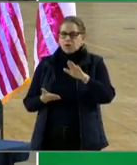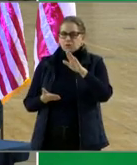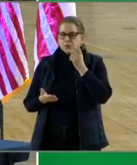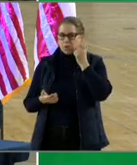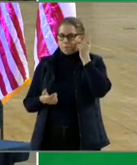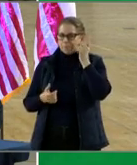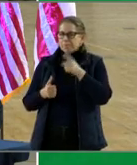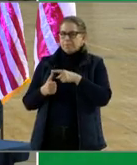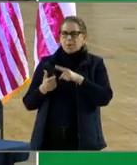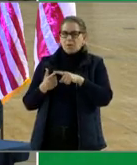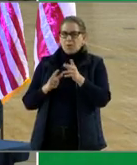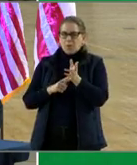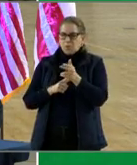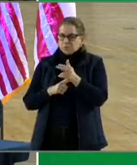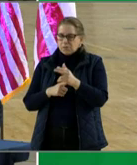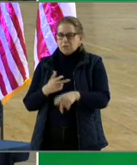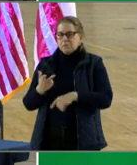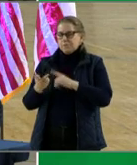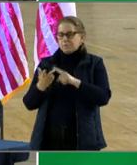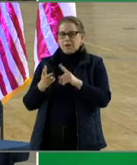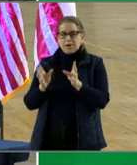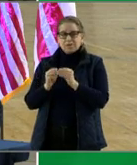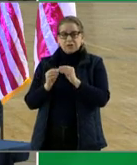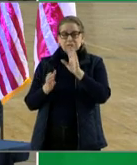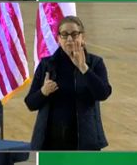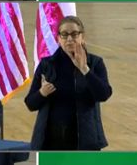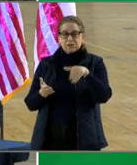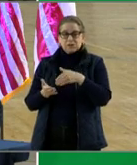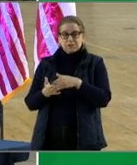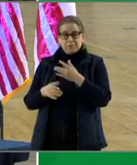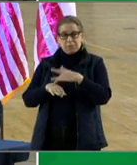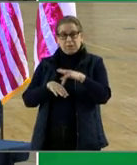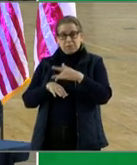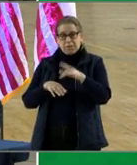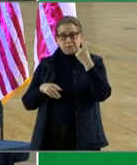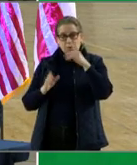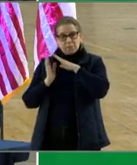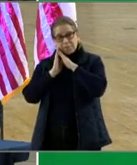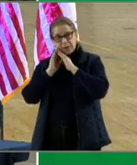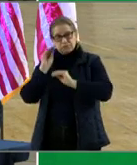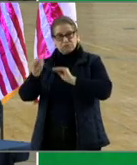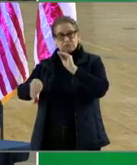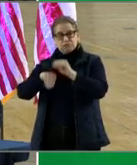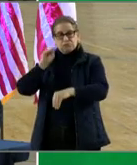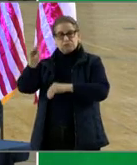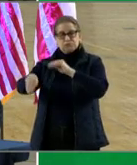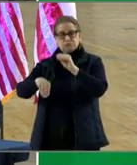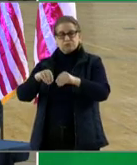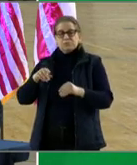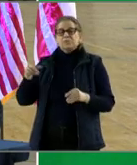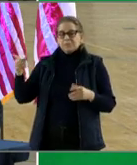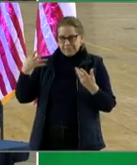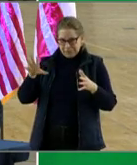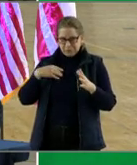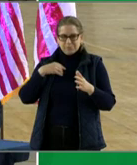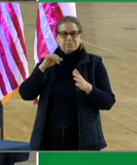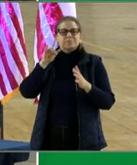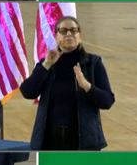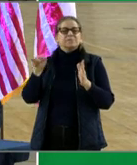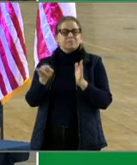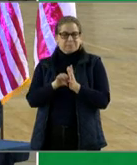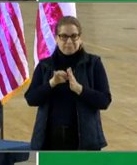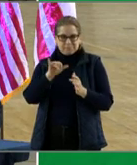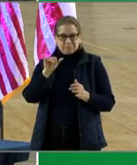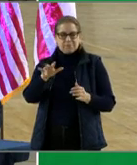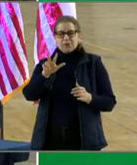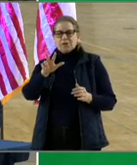beds? Yes, sir. As I mentioned earlier, we've assessed 39 different facilities. Some of those are aggregate facilities, so we've been to just